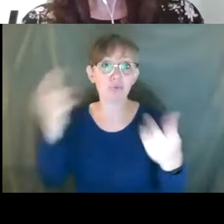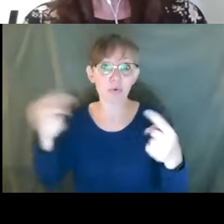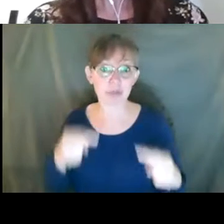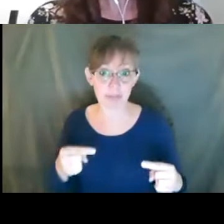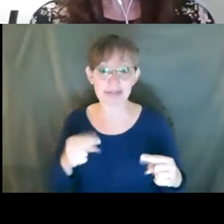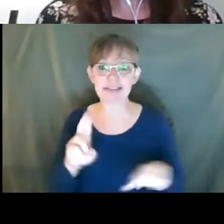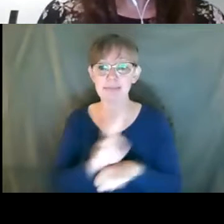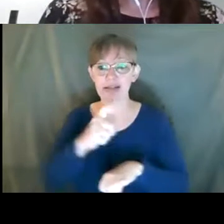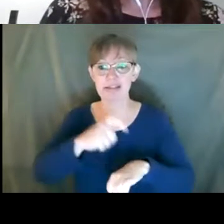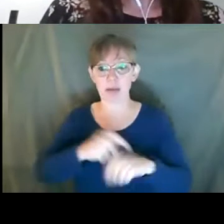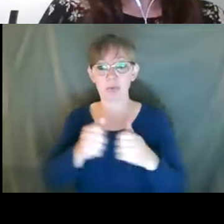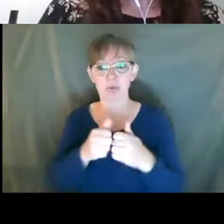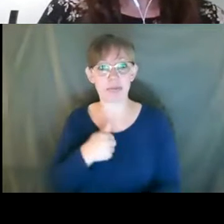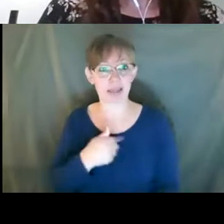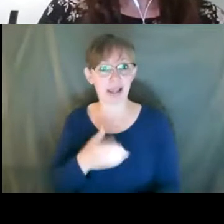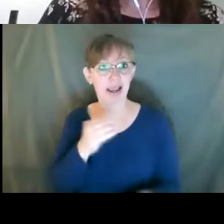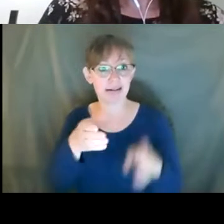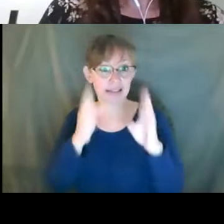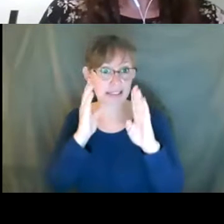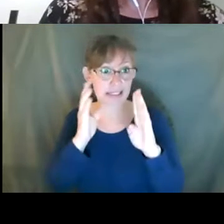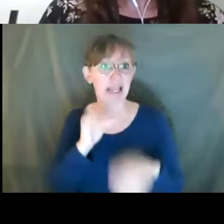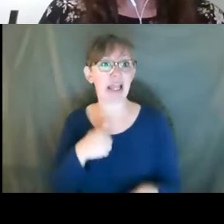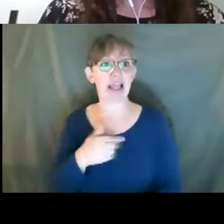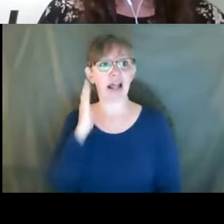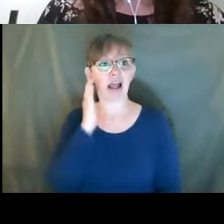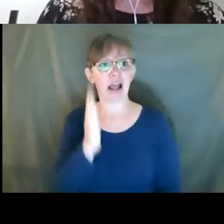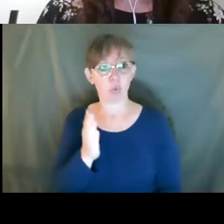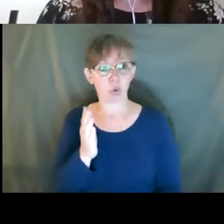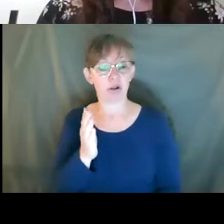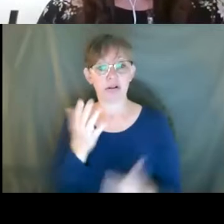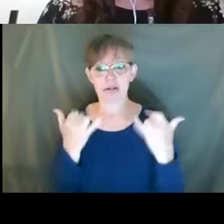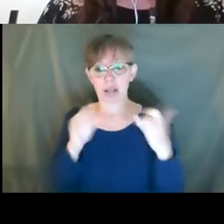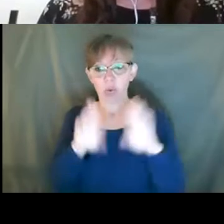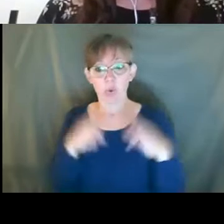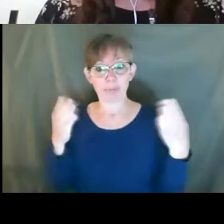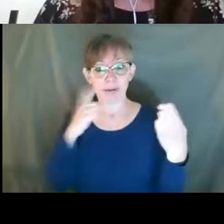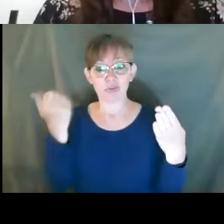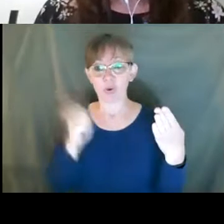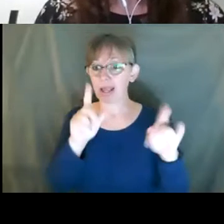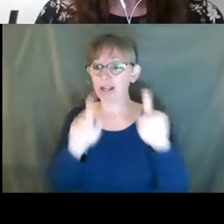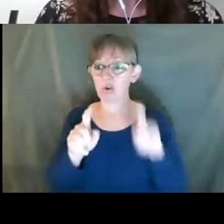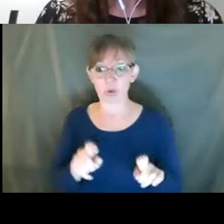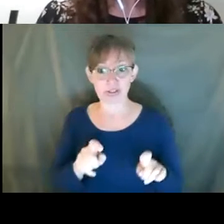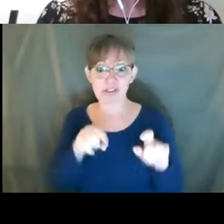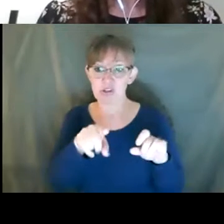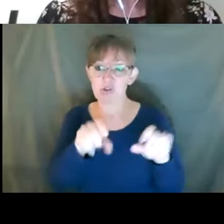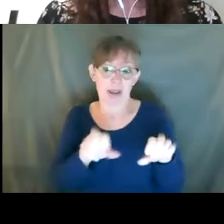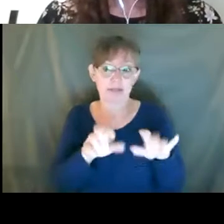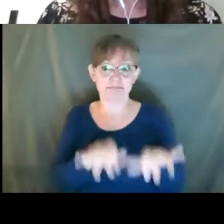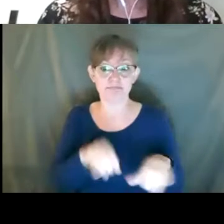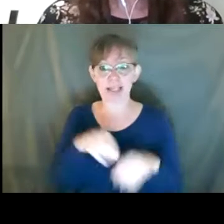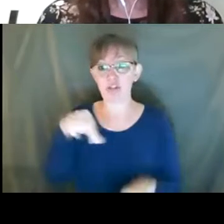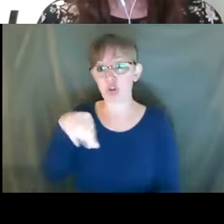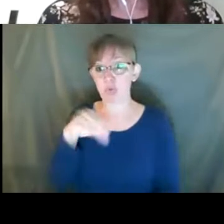me. And I will have it opened up for questions. You can put them in the